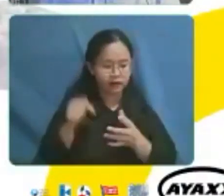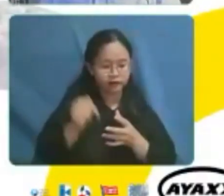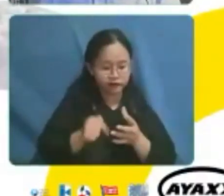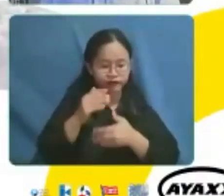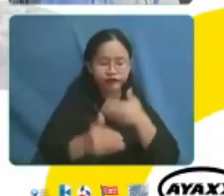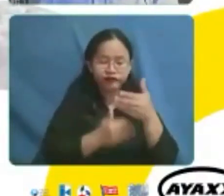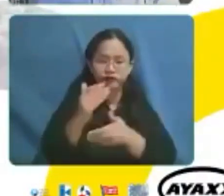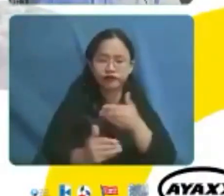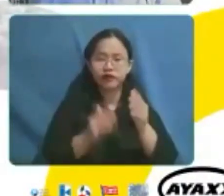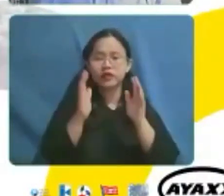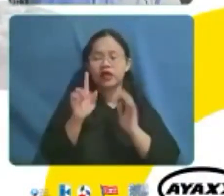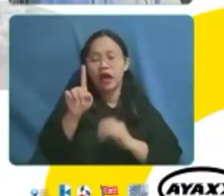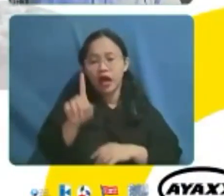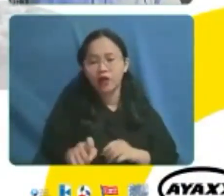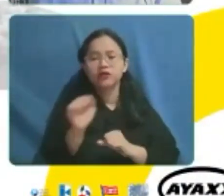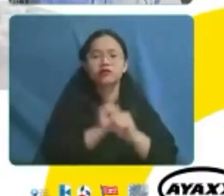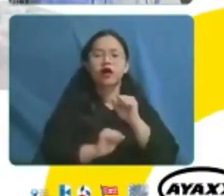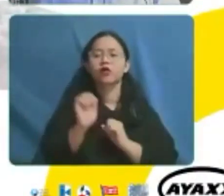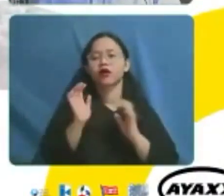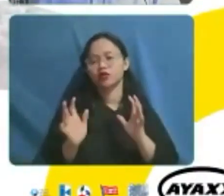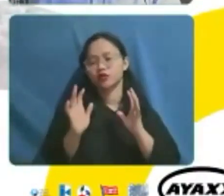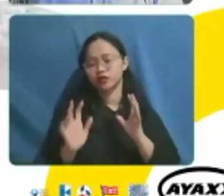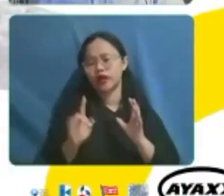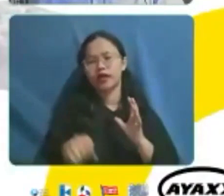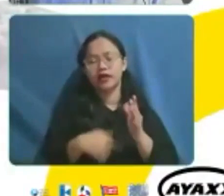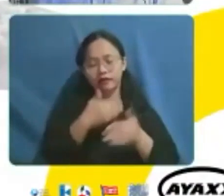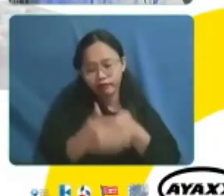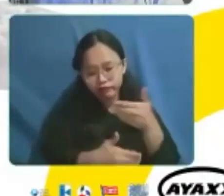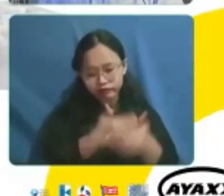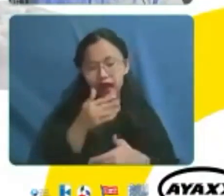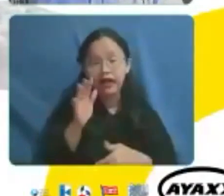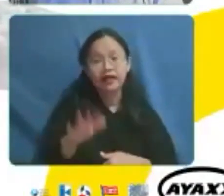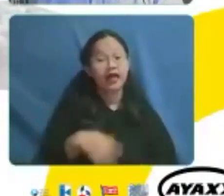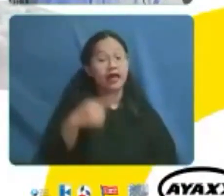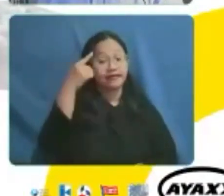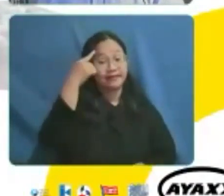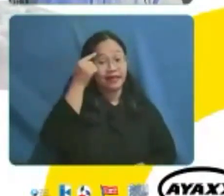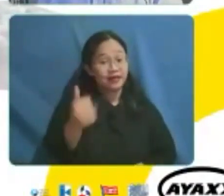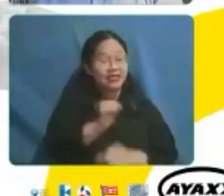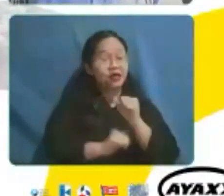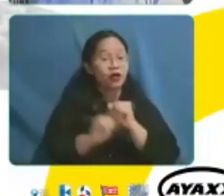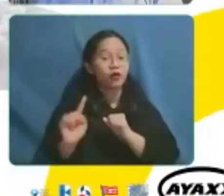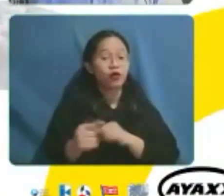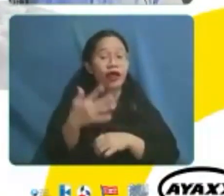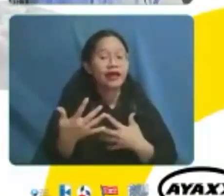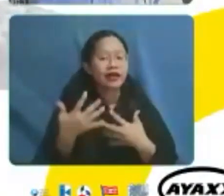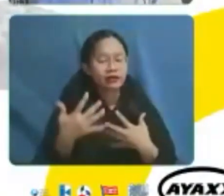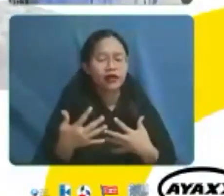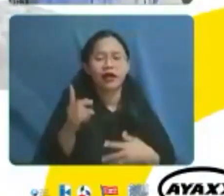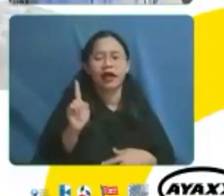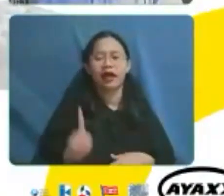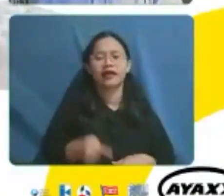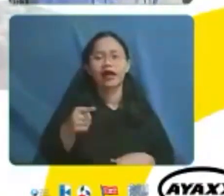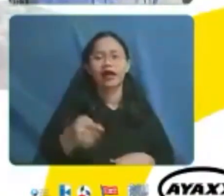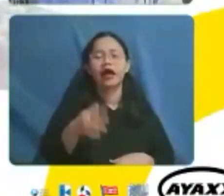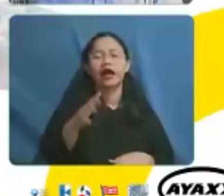the burning of fossil fuels. Next slide, please. So that's my last slide, and thank you